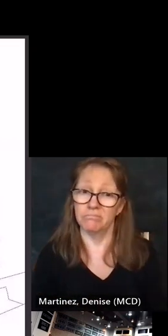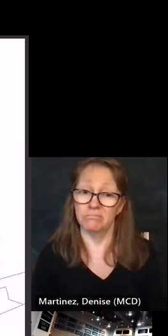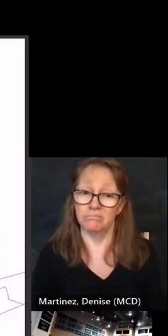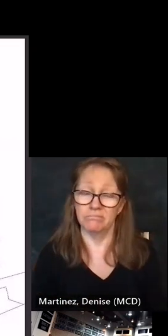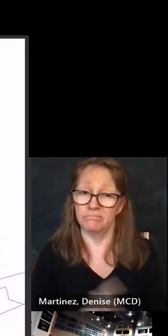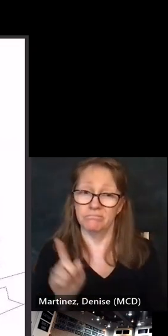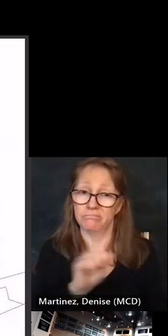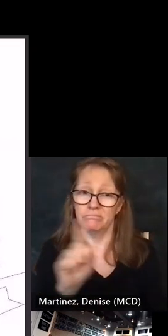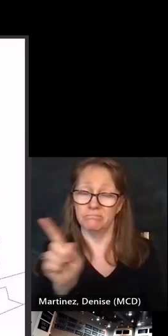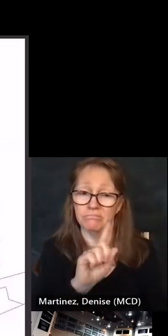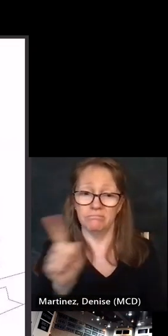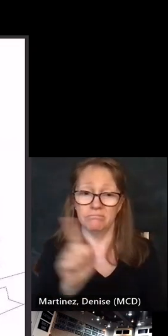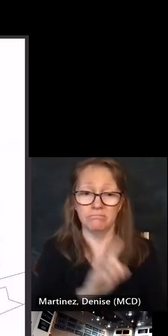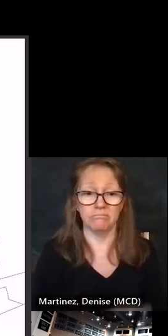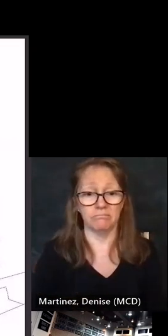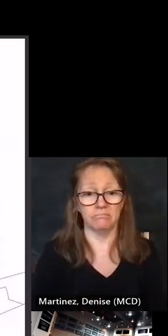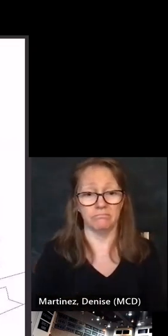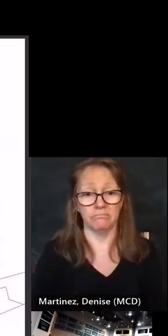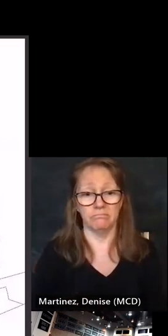So thanks, Pam, for the comment.